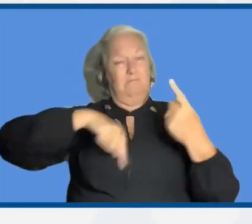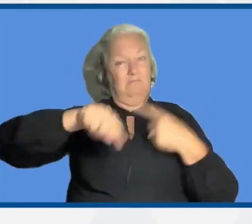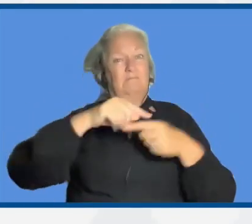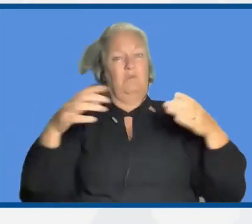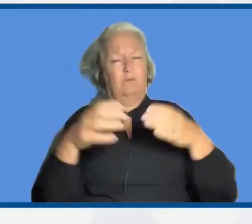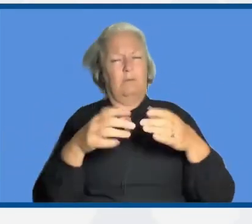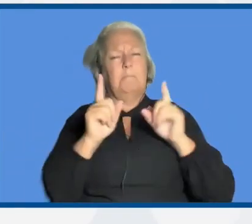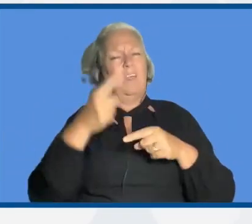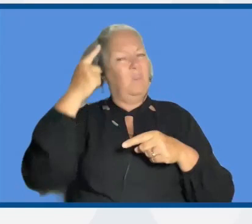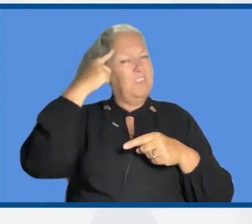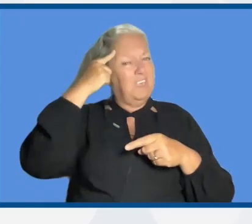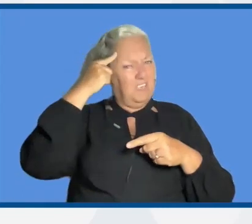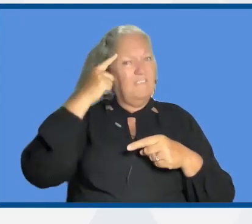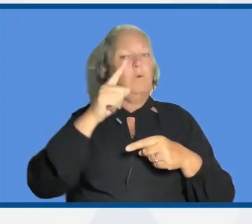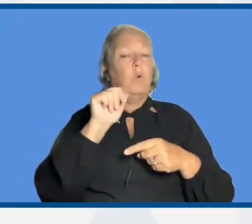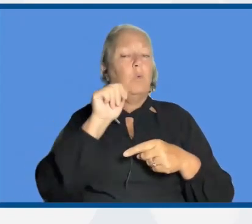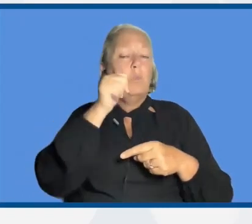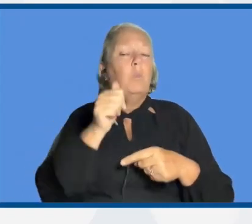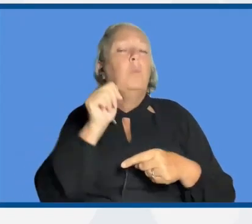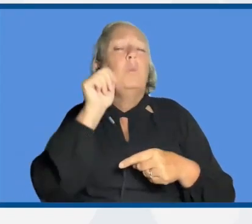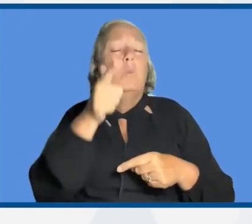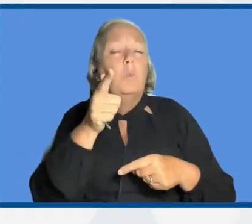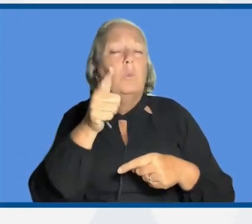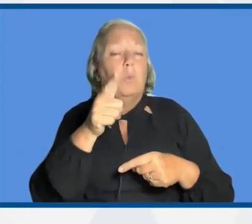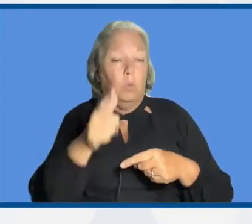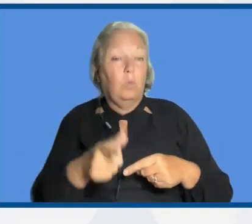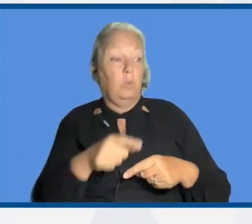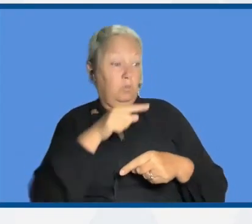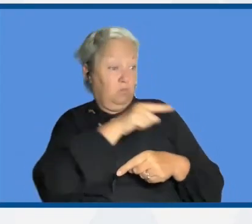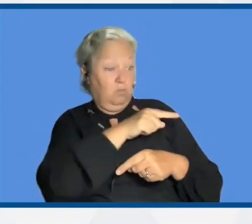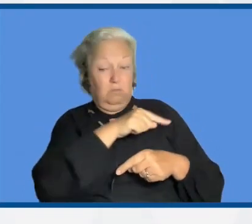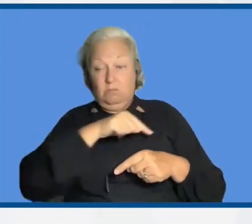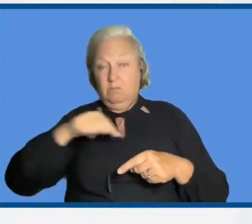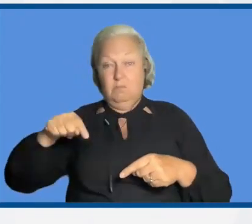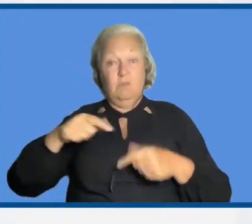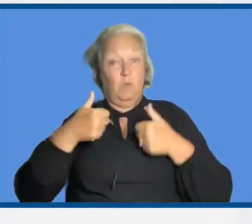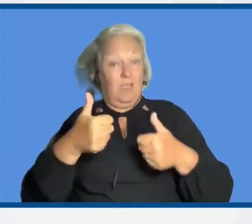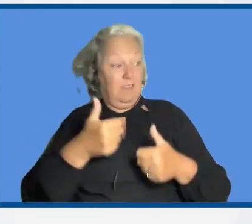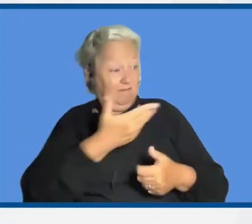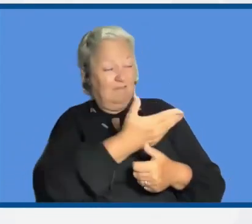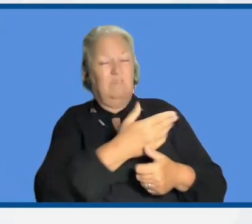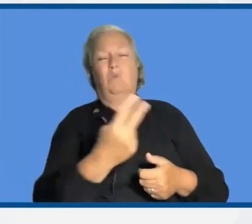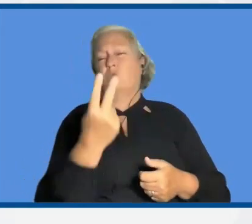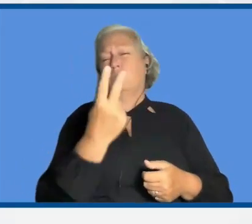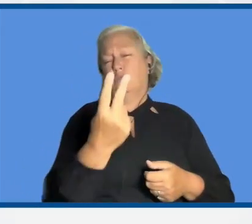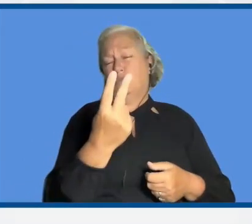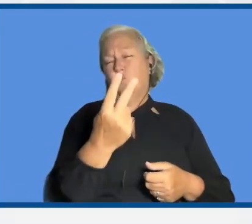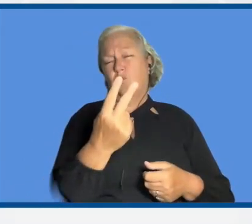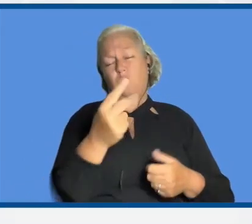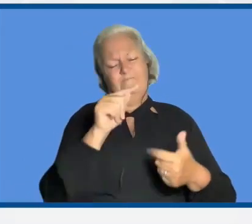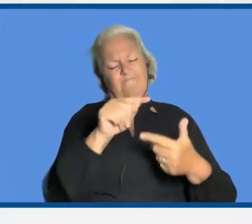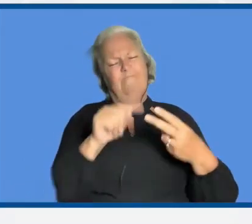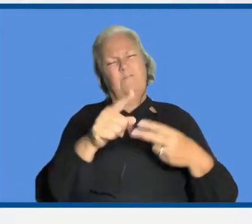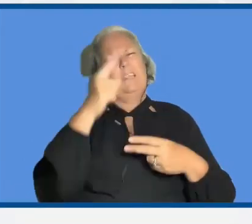next 2 days? And we start with you and then we come down. So please, two things that you think are the most important